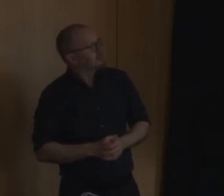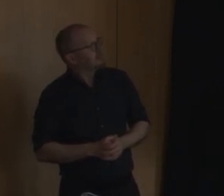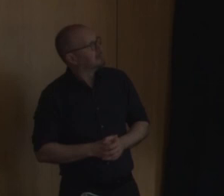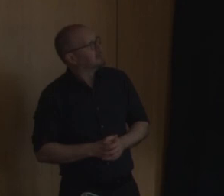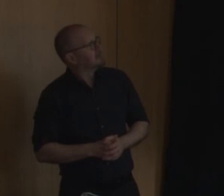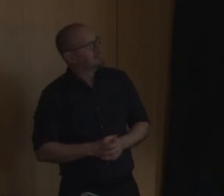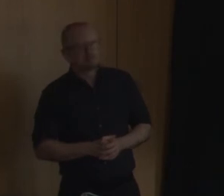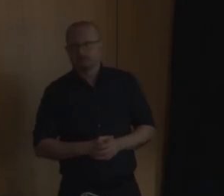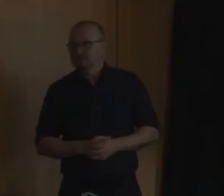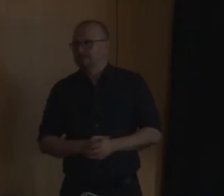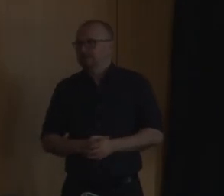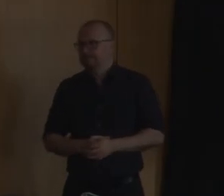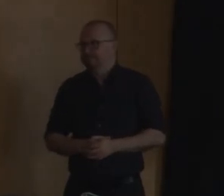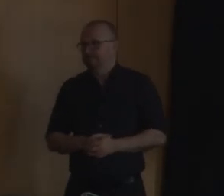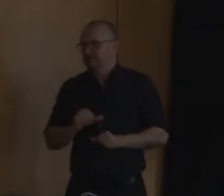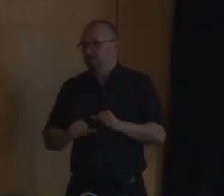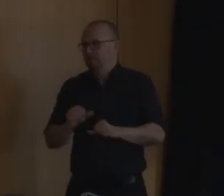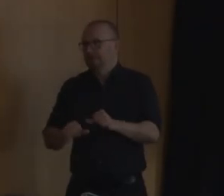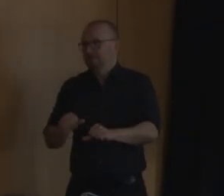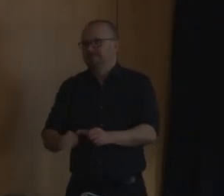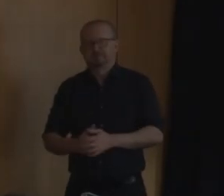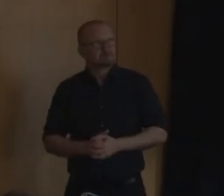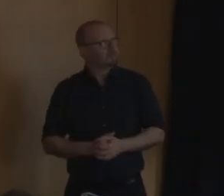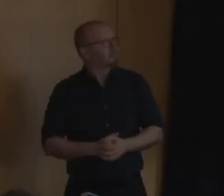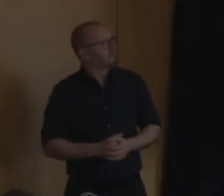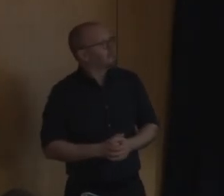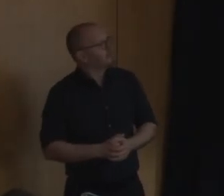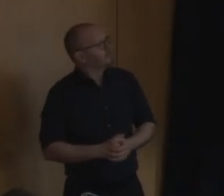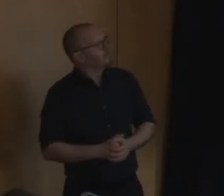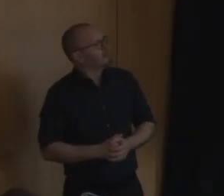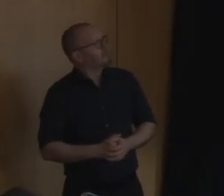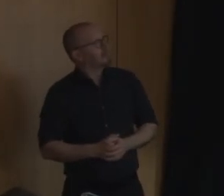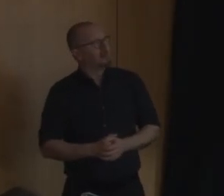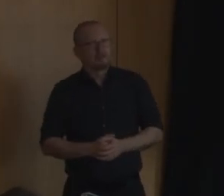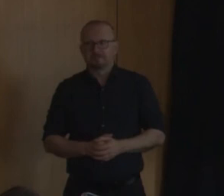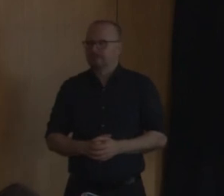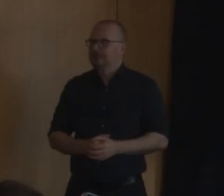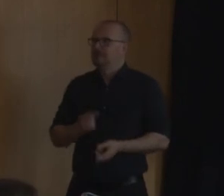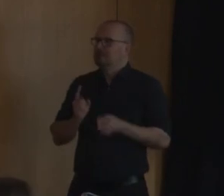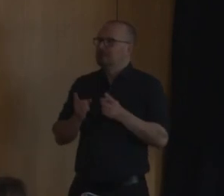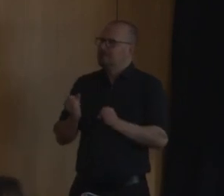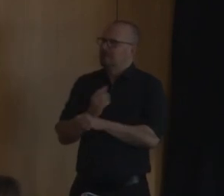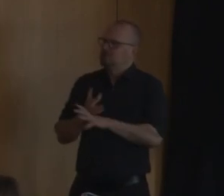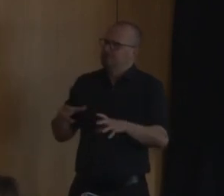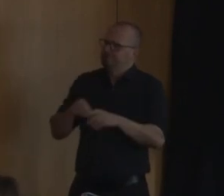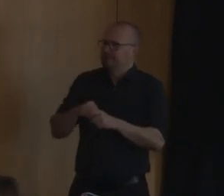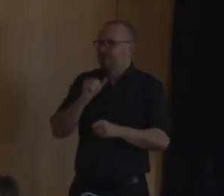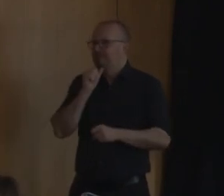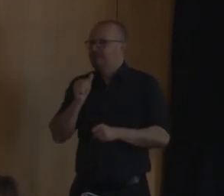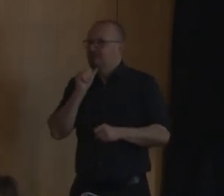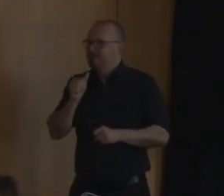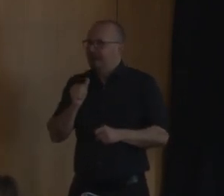and empowering them. Having some fun helps to relieve the pressure. That's my daughter on that chair waiting for me